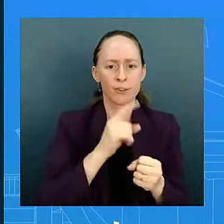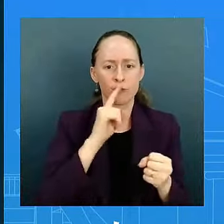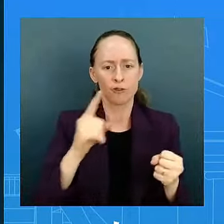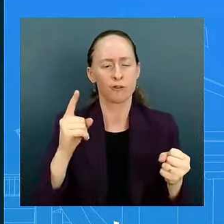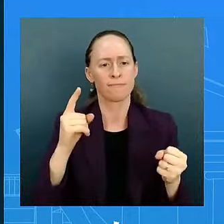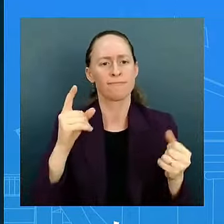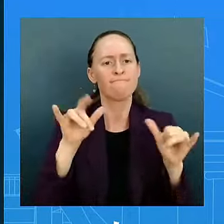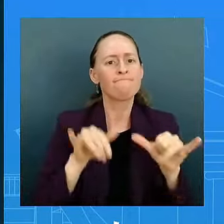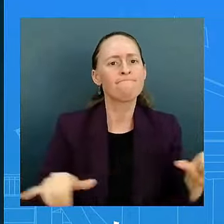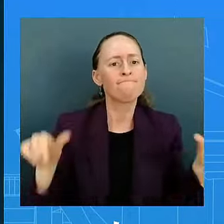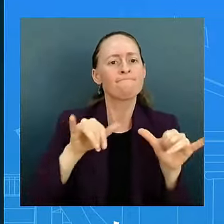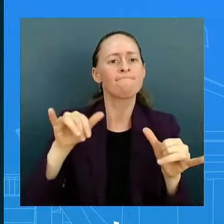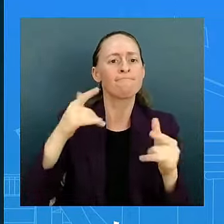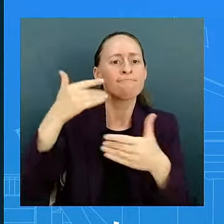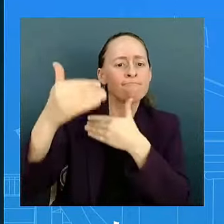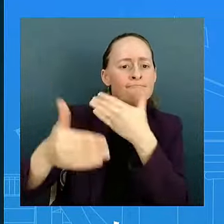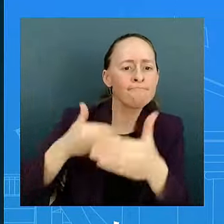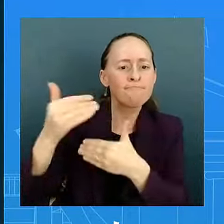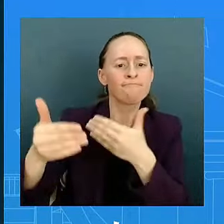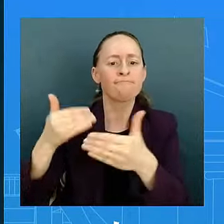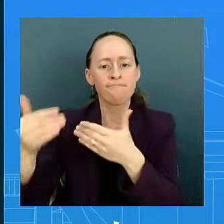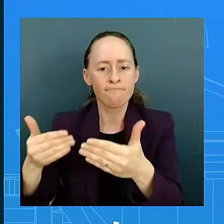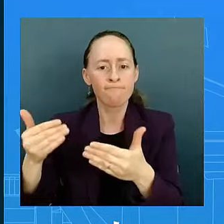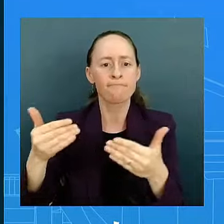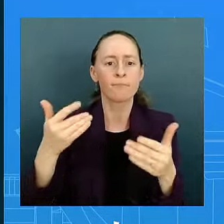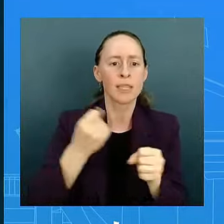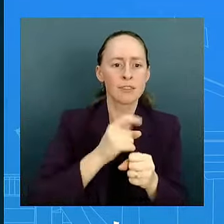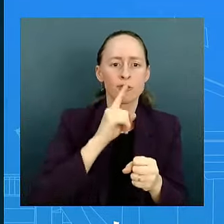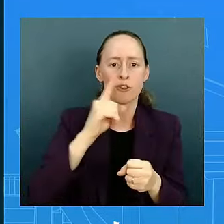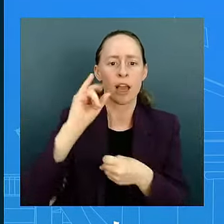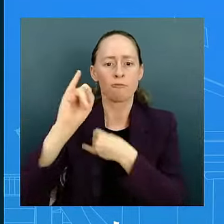these efforts jointly with our international partners.